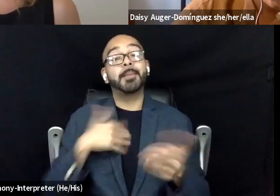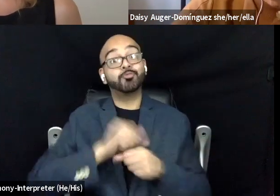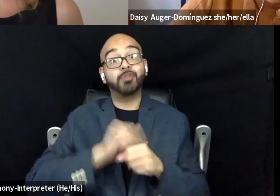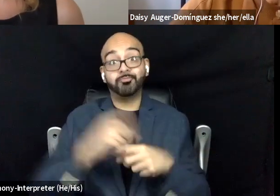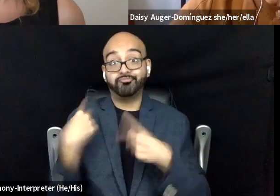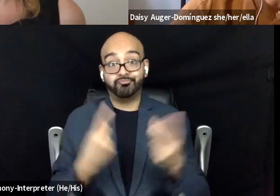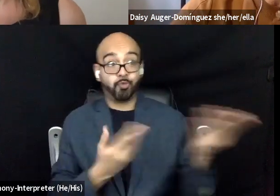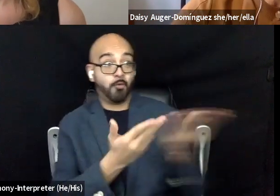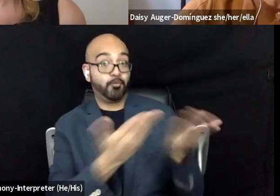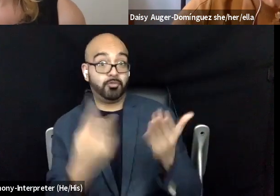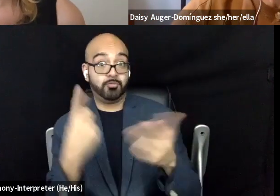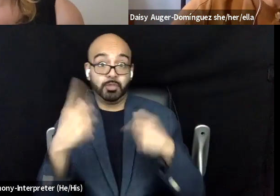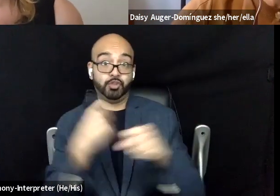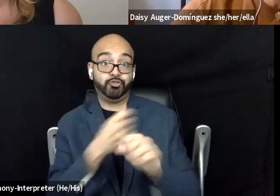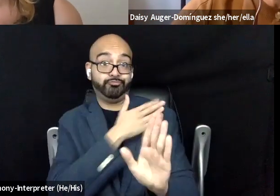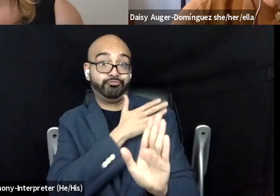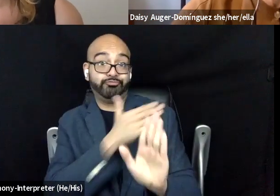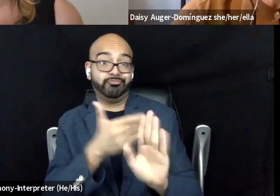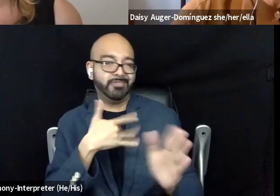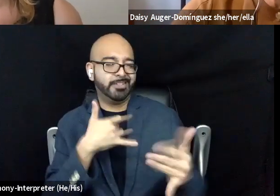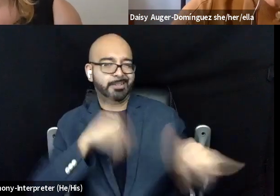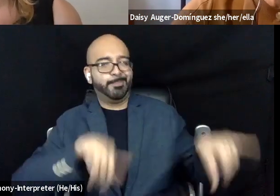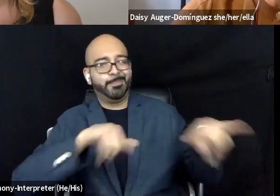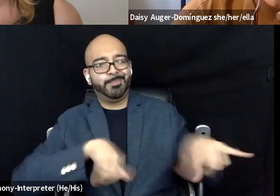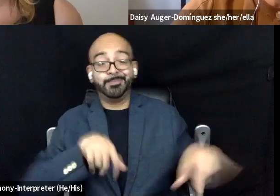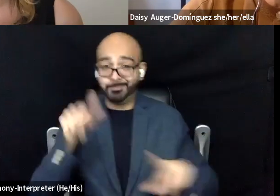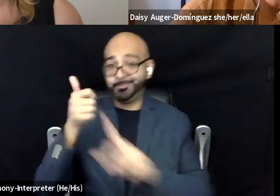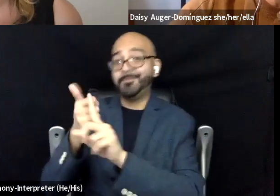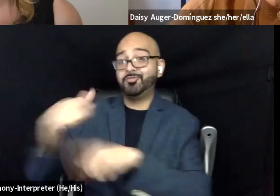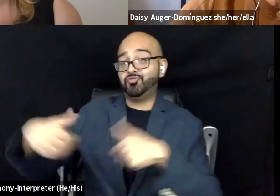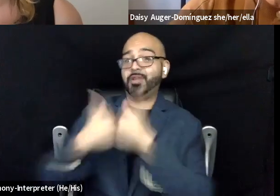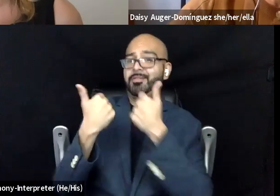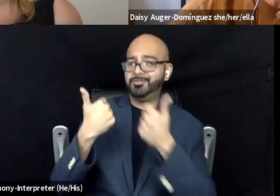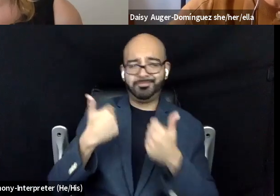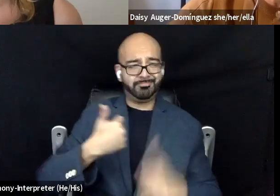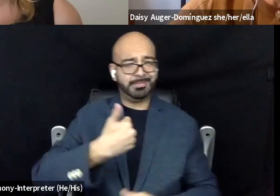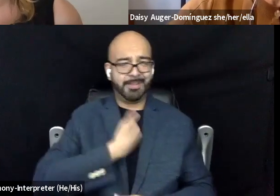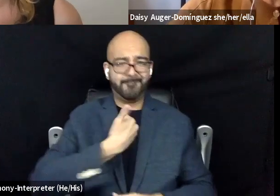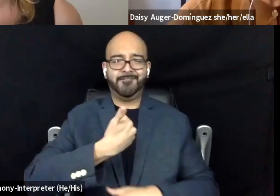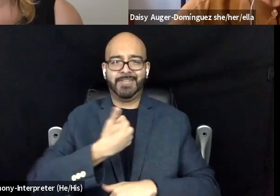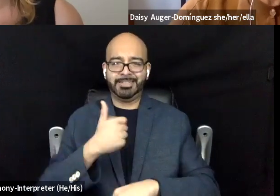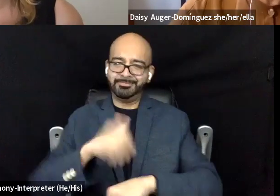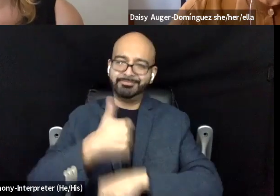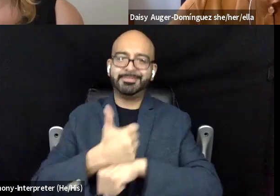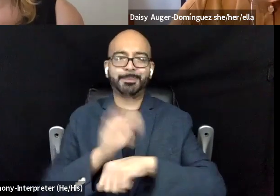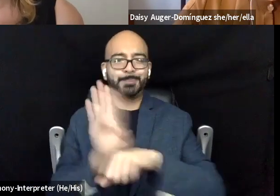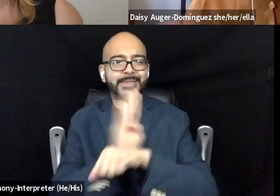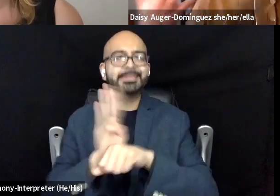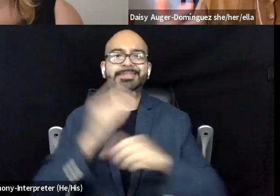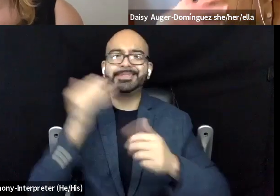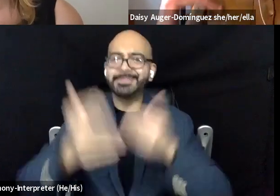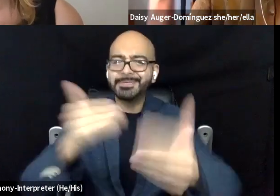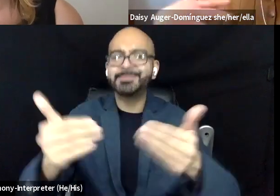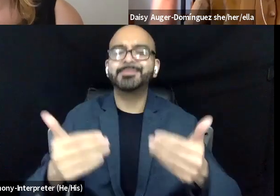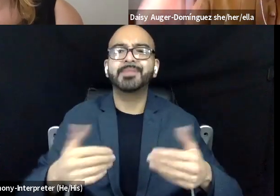again. And she challenged me to go out on my own and to try, you know, to go places where I could, to